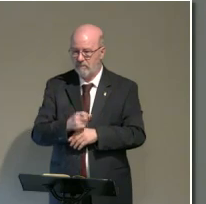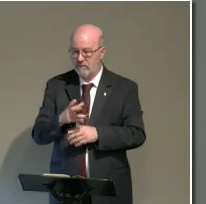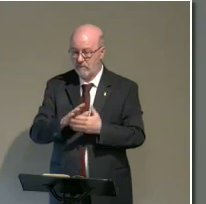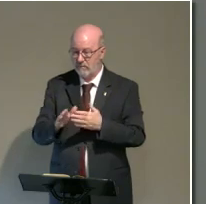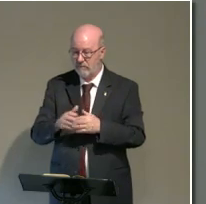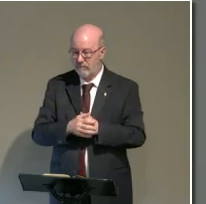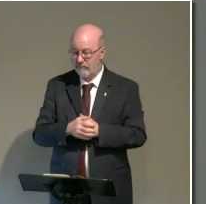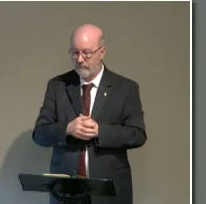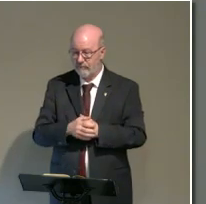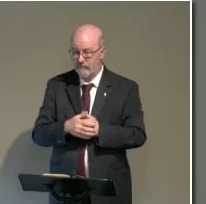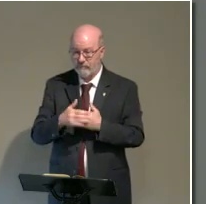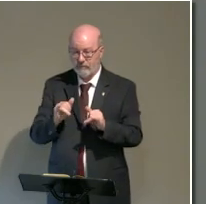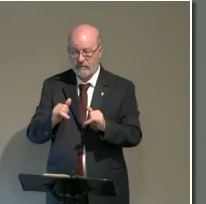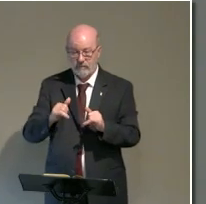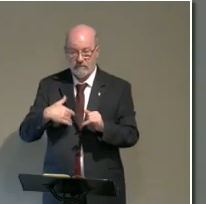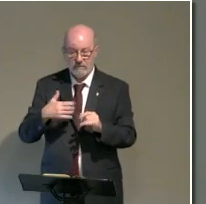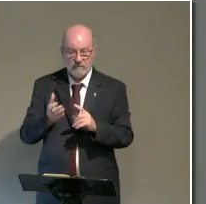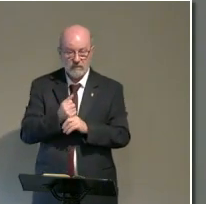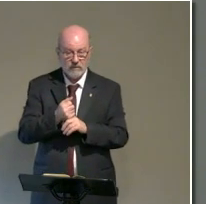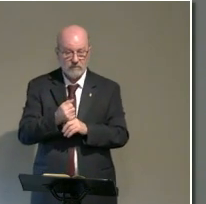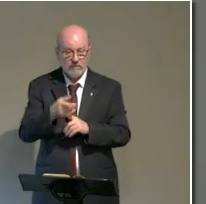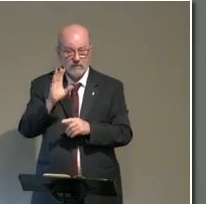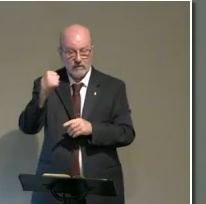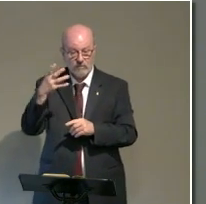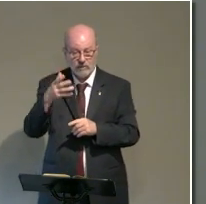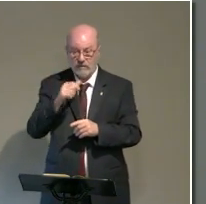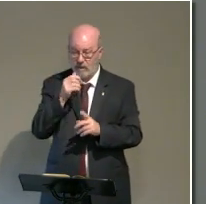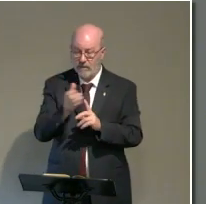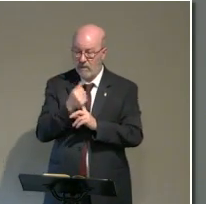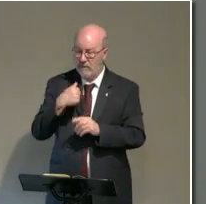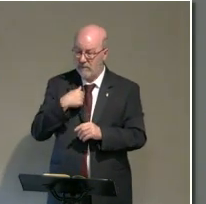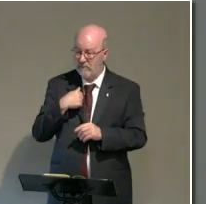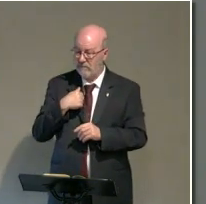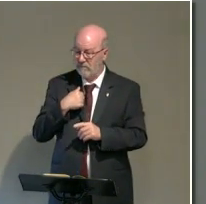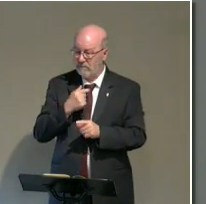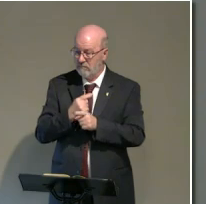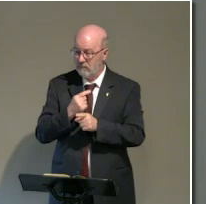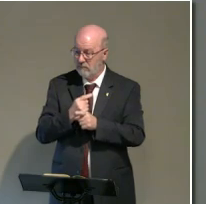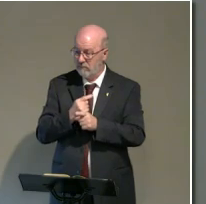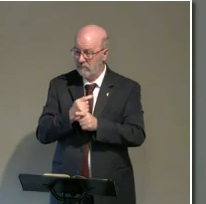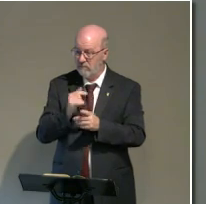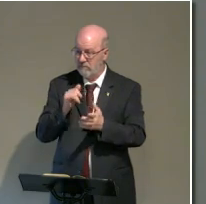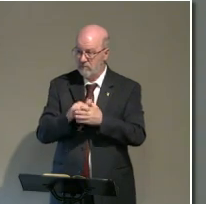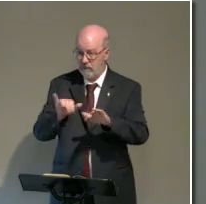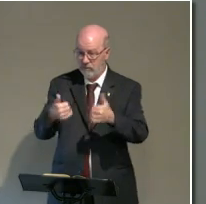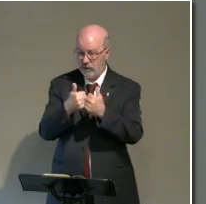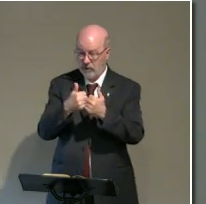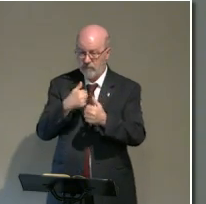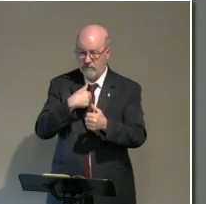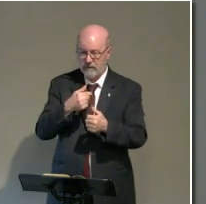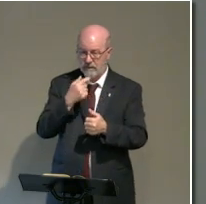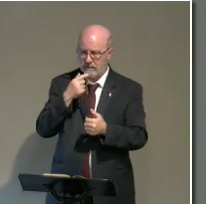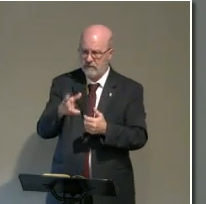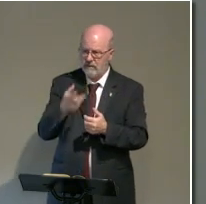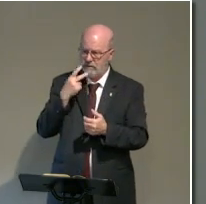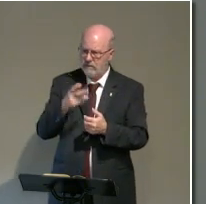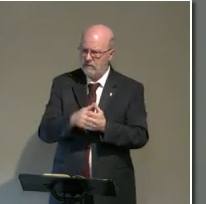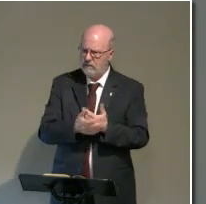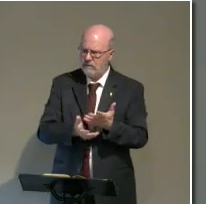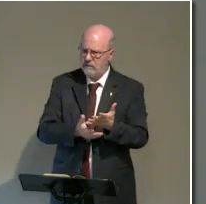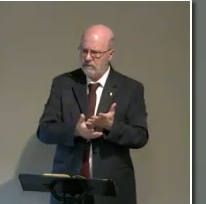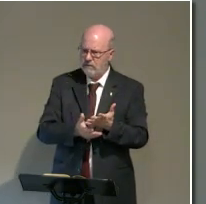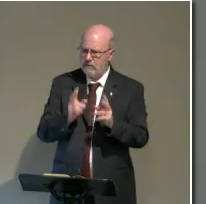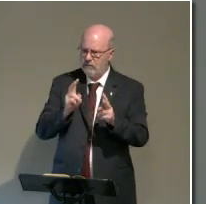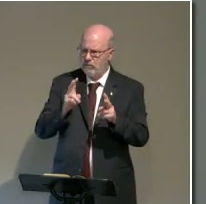nice. Still hasn't, by God's grace, he still hasn't caught me, right? But that was a challenge for me, saying, see,